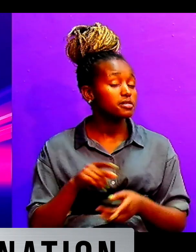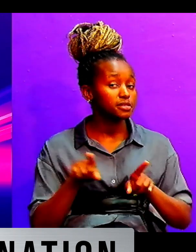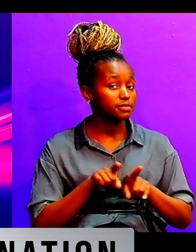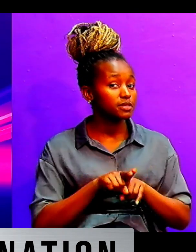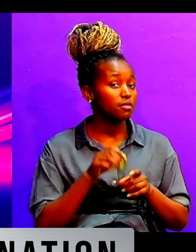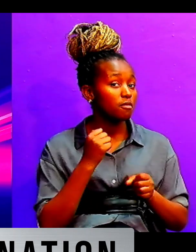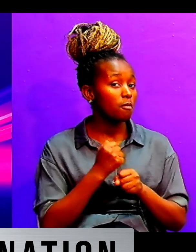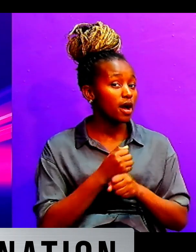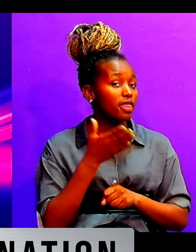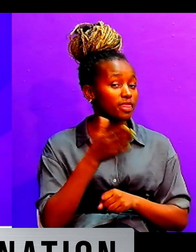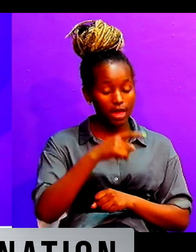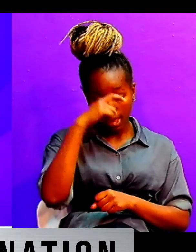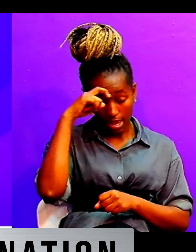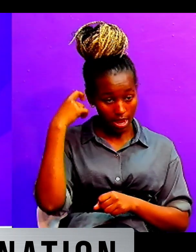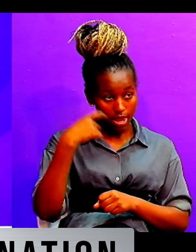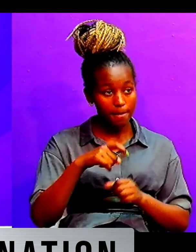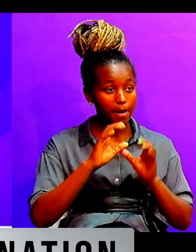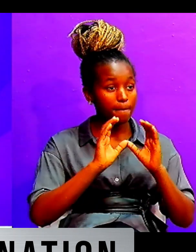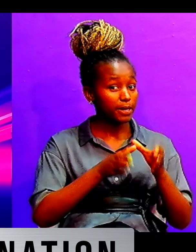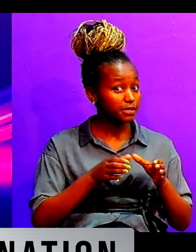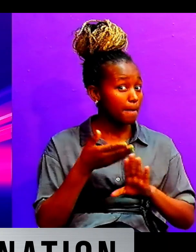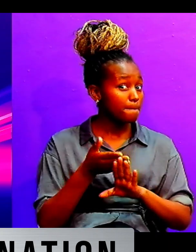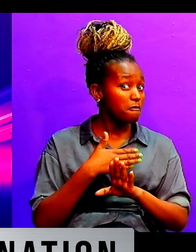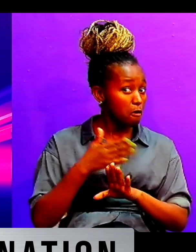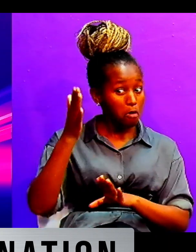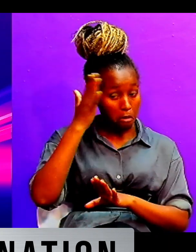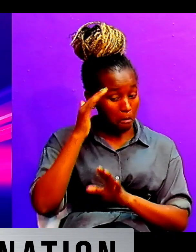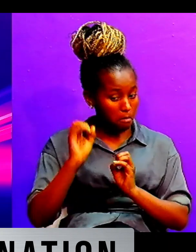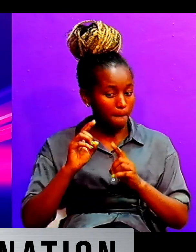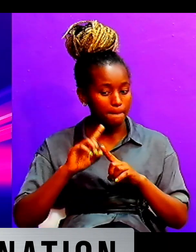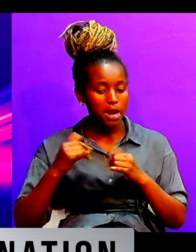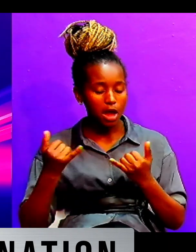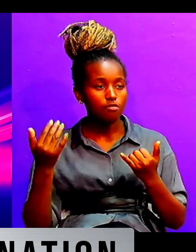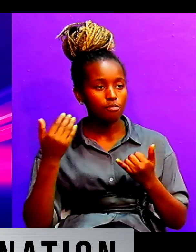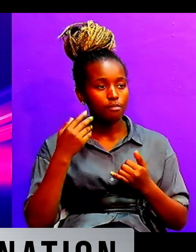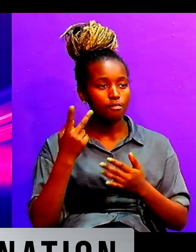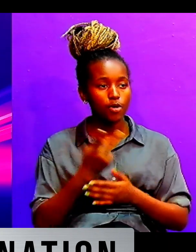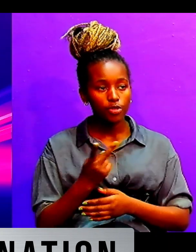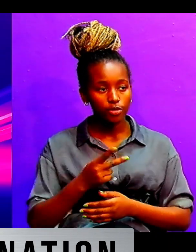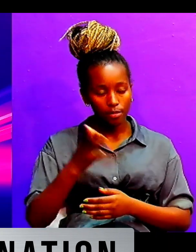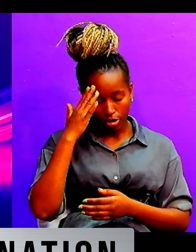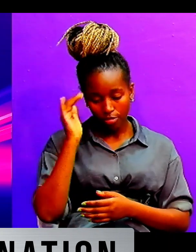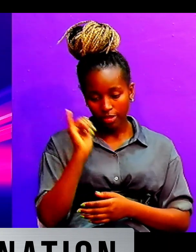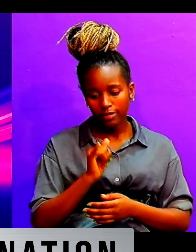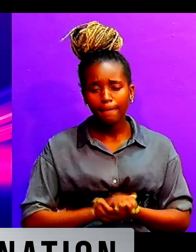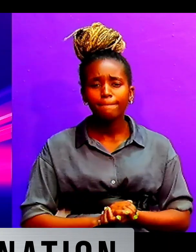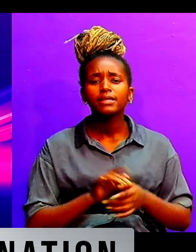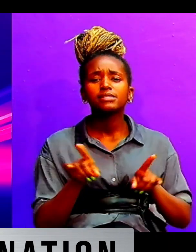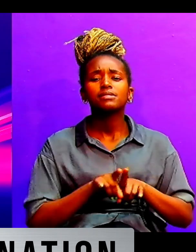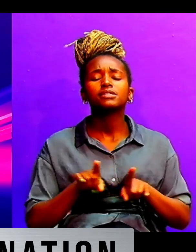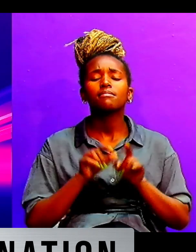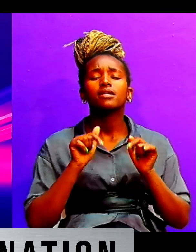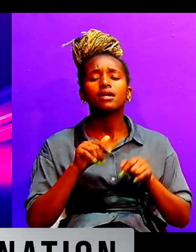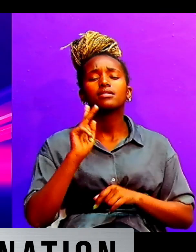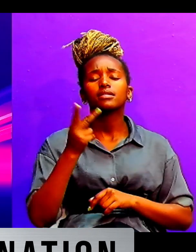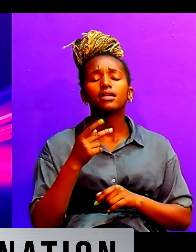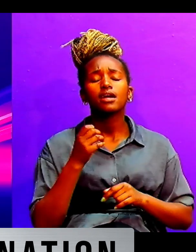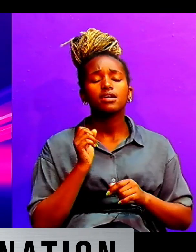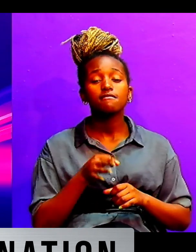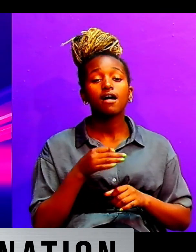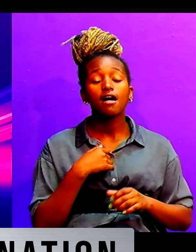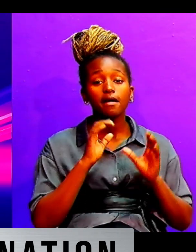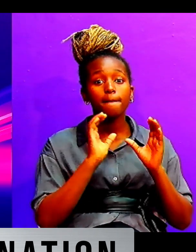that? I have known it right now. And it's amazing that parties in Kenya go with names. When you talk of Labour